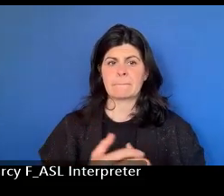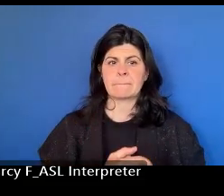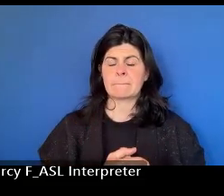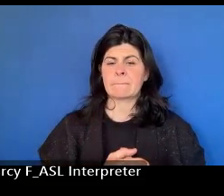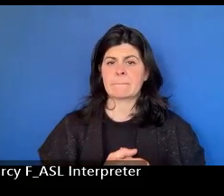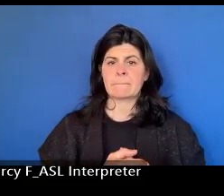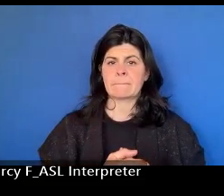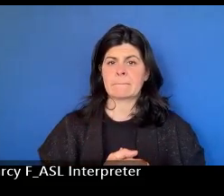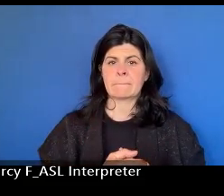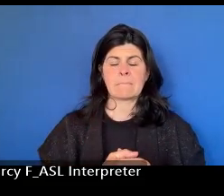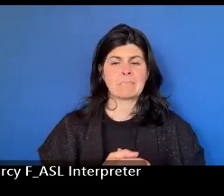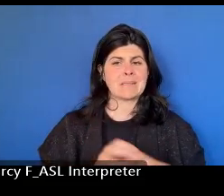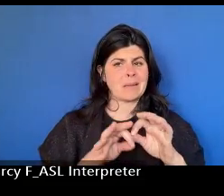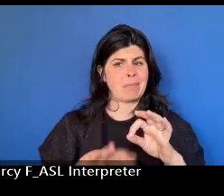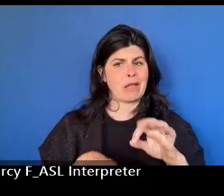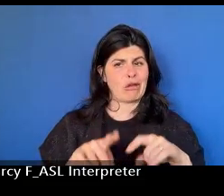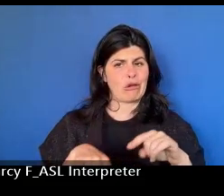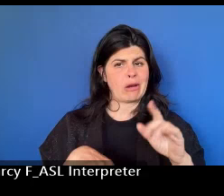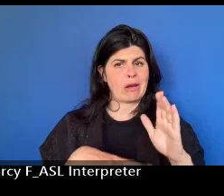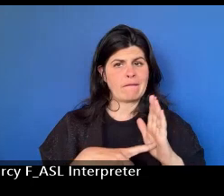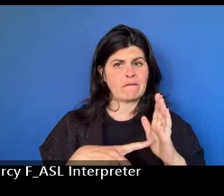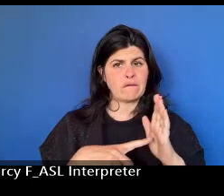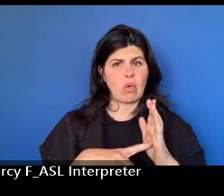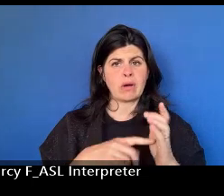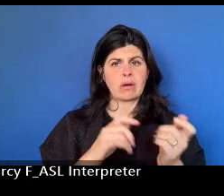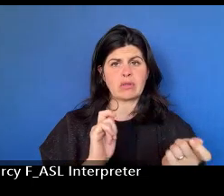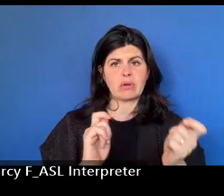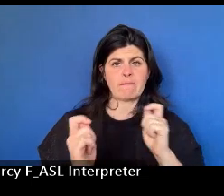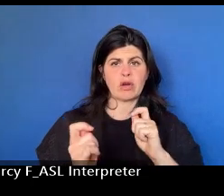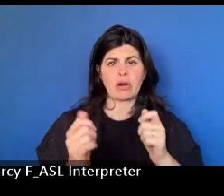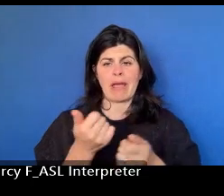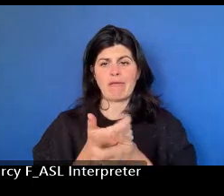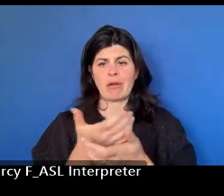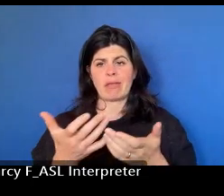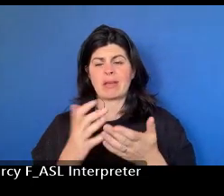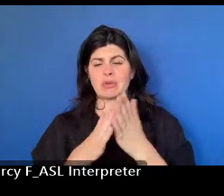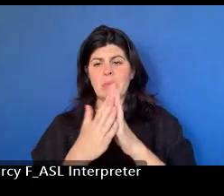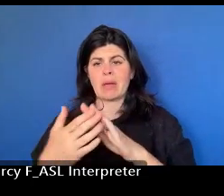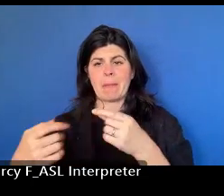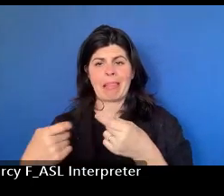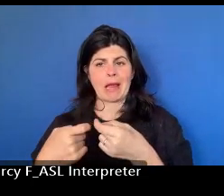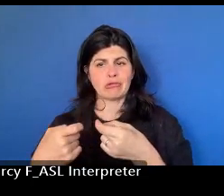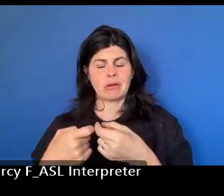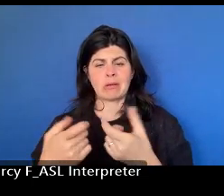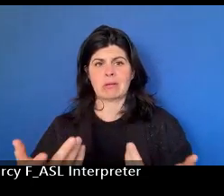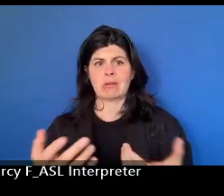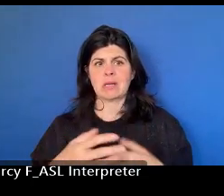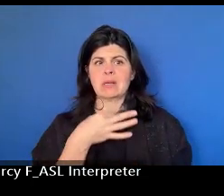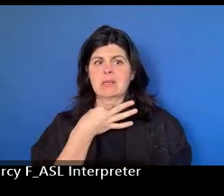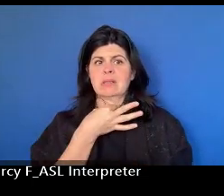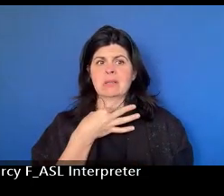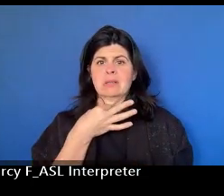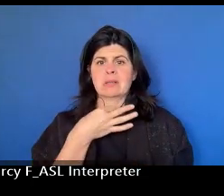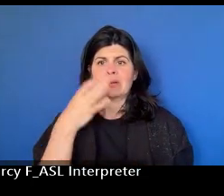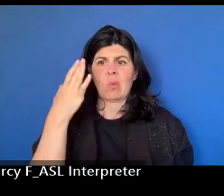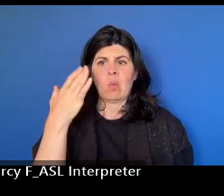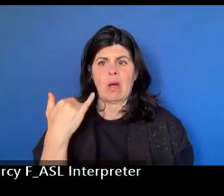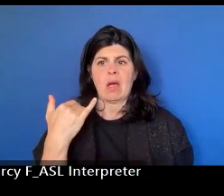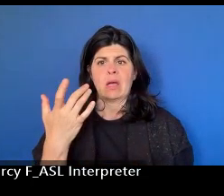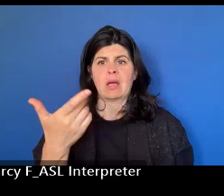to convert everything in our house to electricity. I'm wondering why the